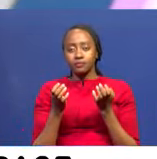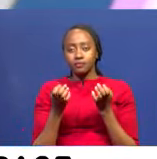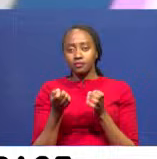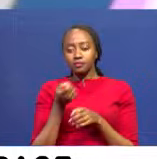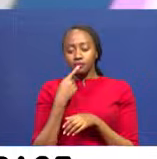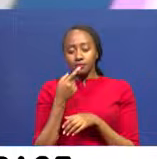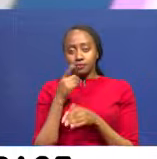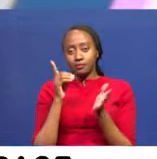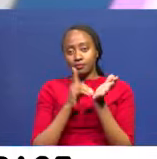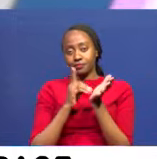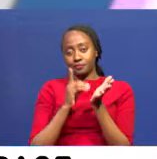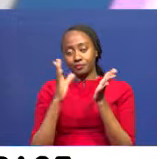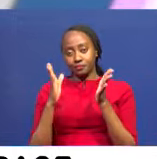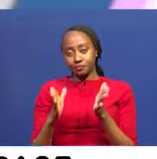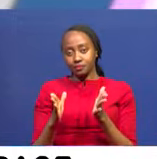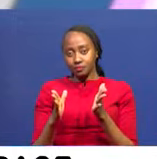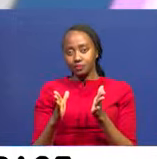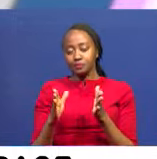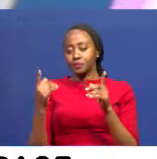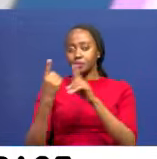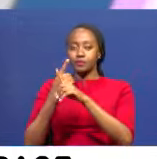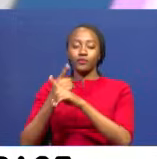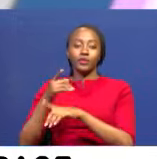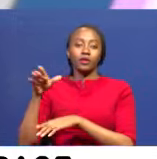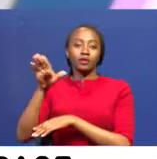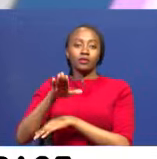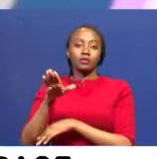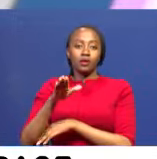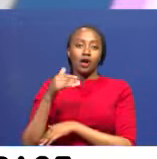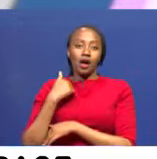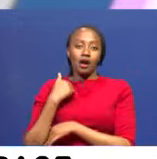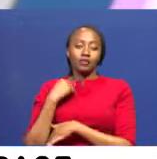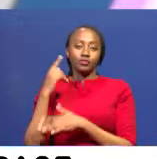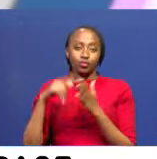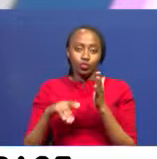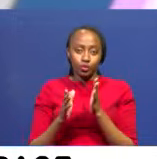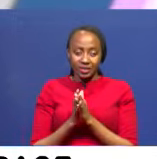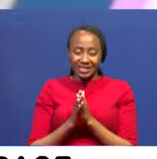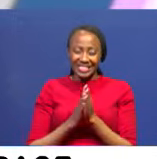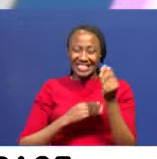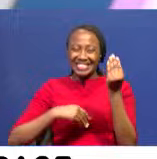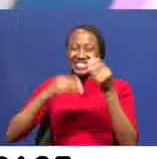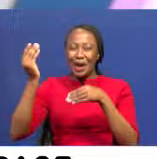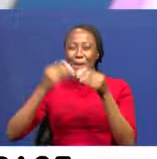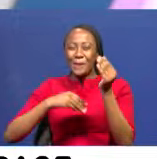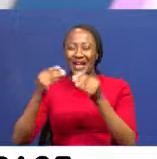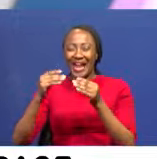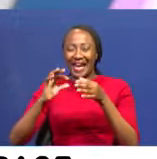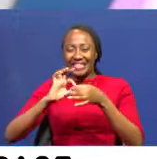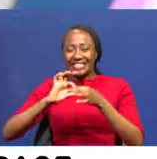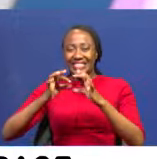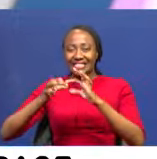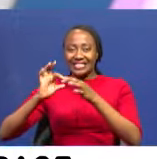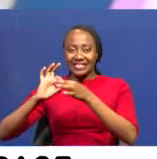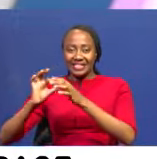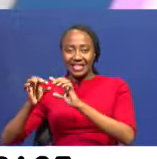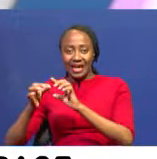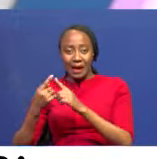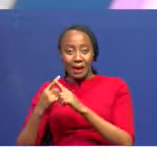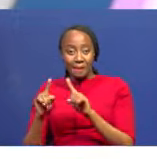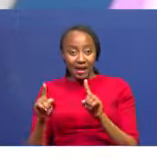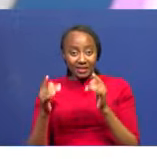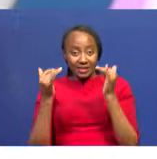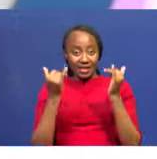different sectors. So where you have mentioned has to do with supply chains. So from a policy perspective, we are